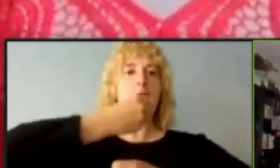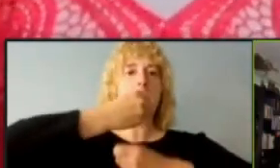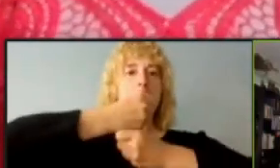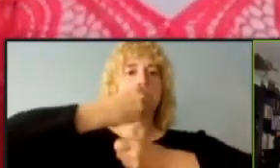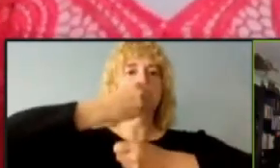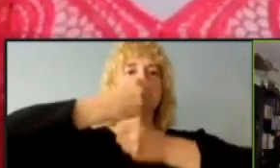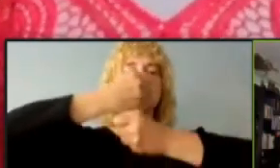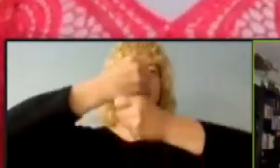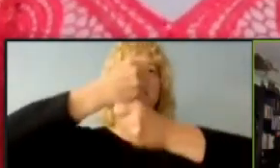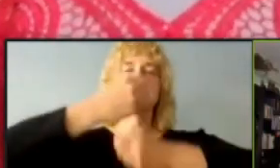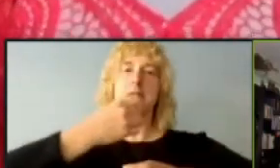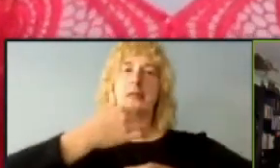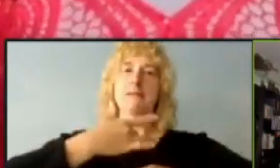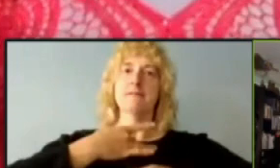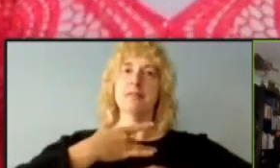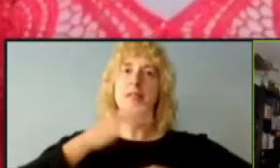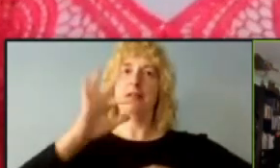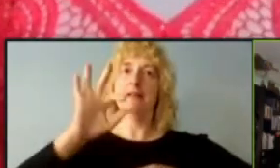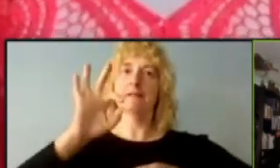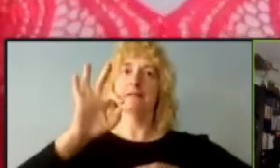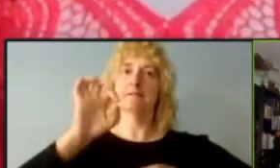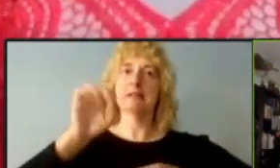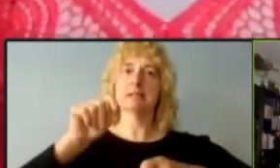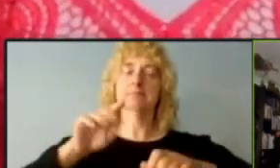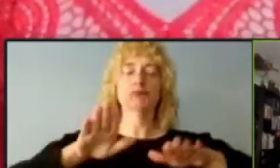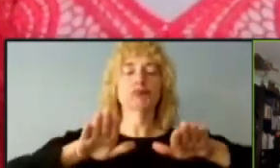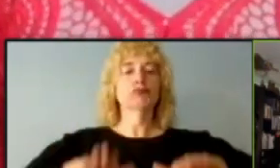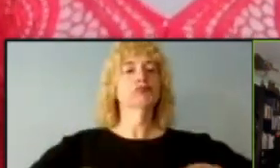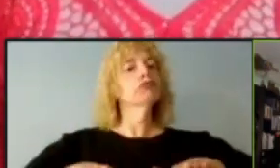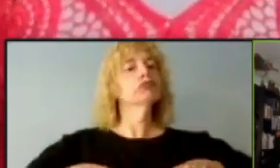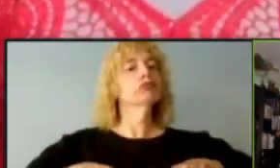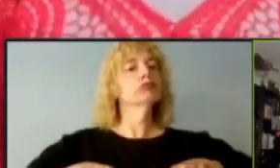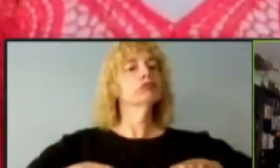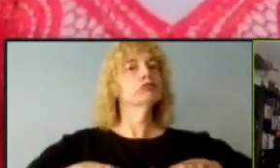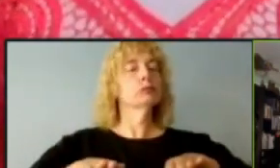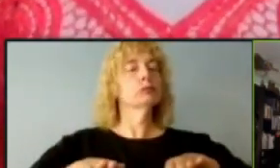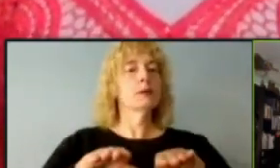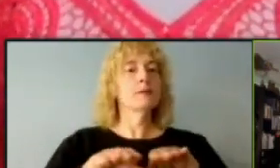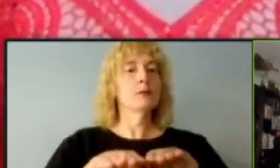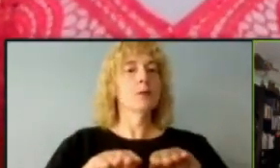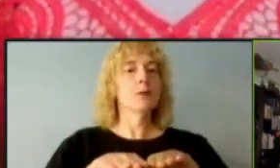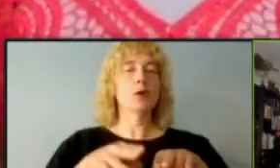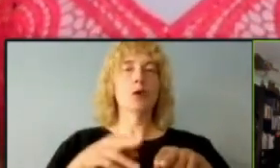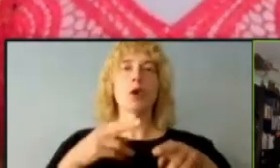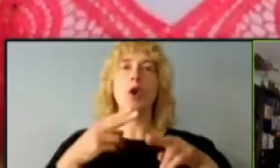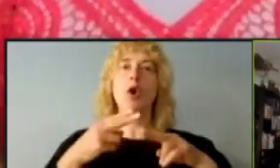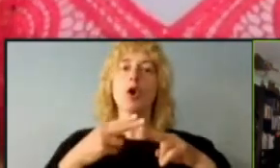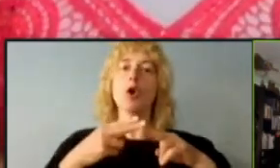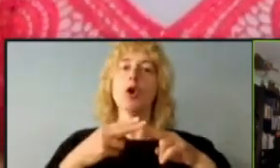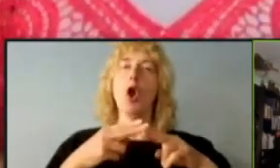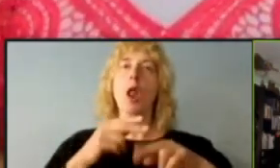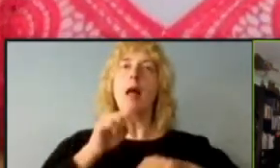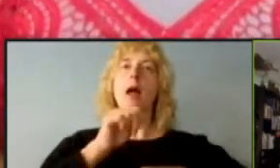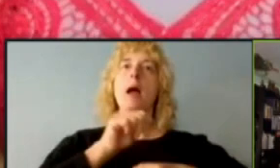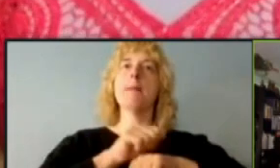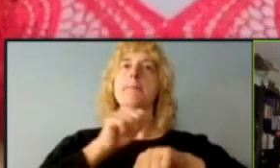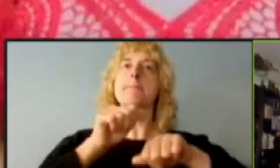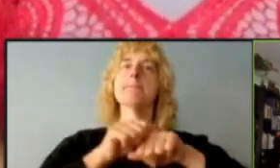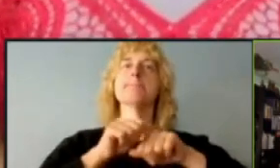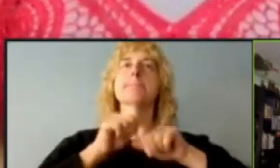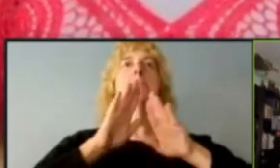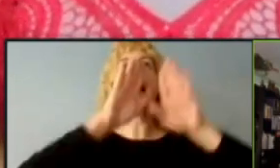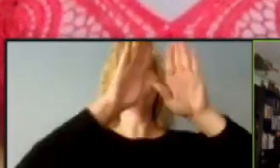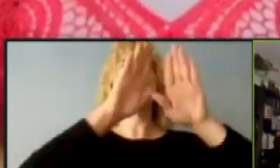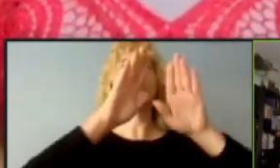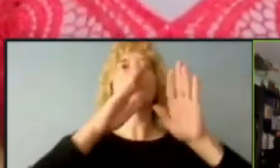flat on the floor. In yoga, we would call this mountain pose because mountains are strong,